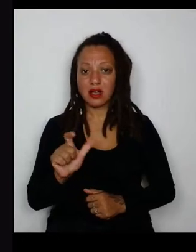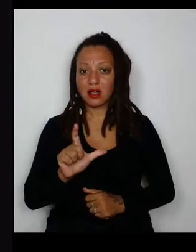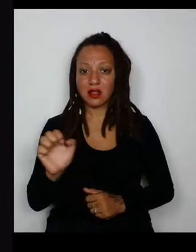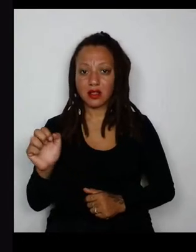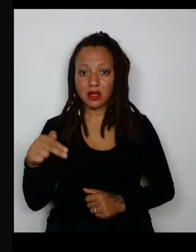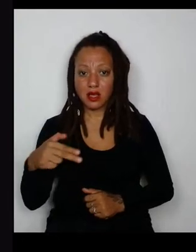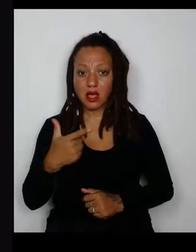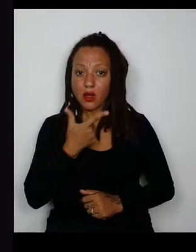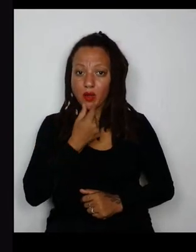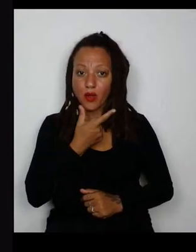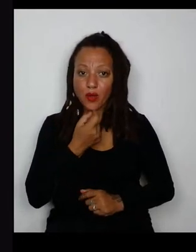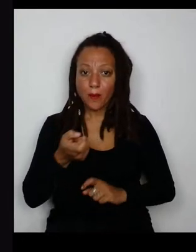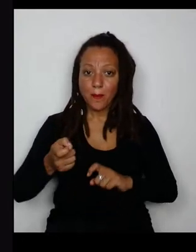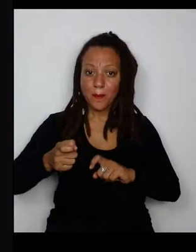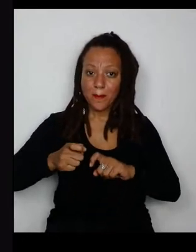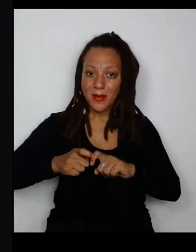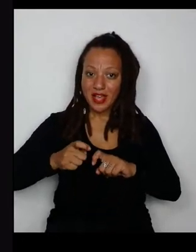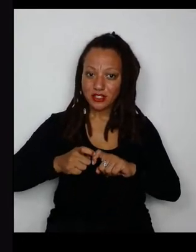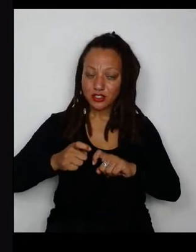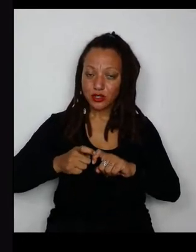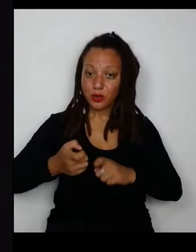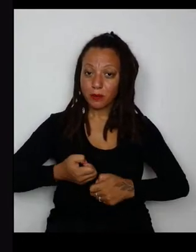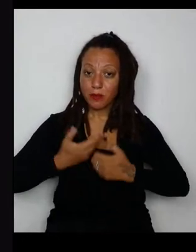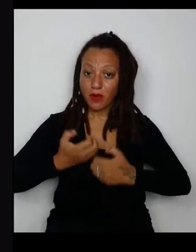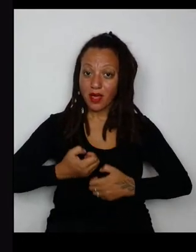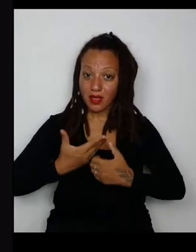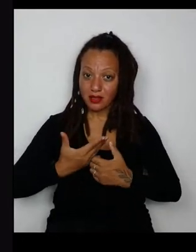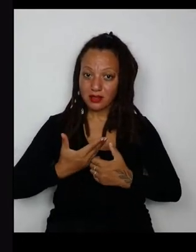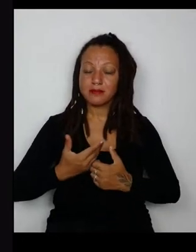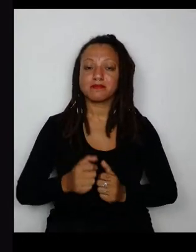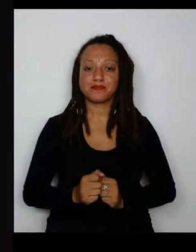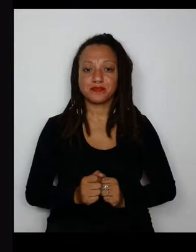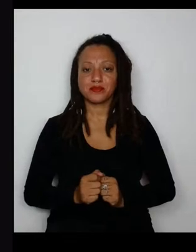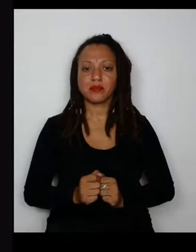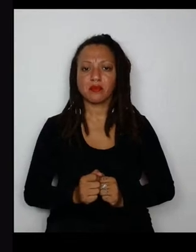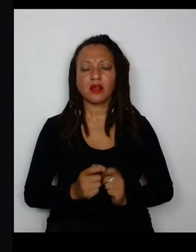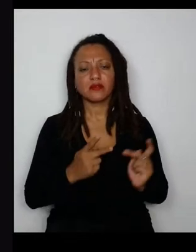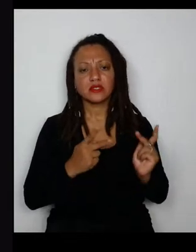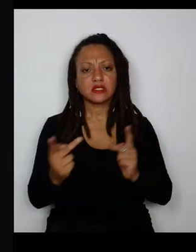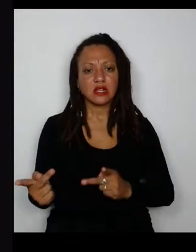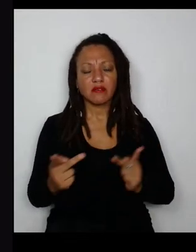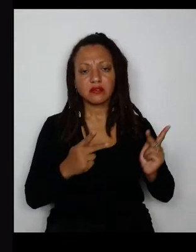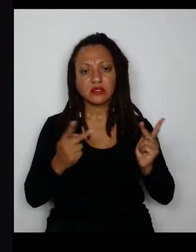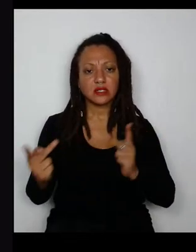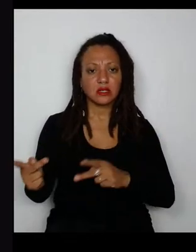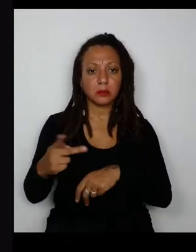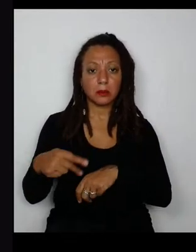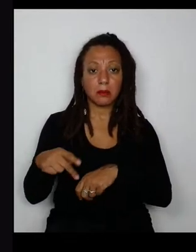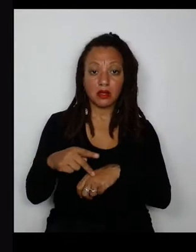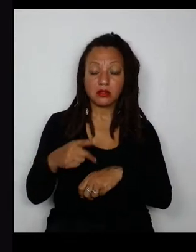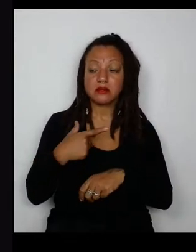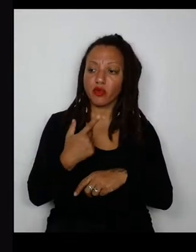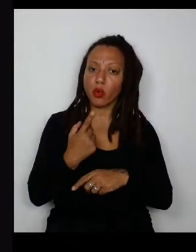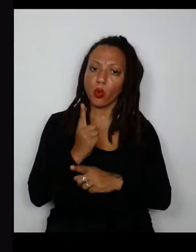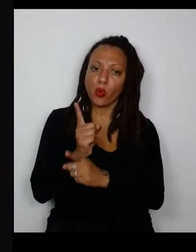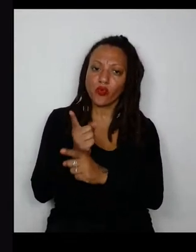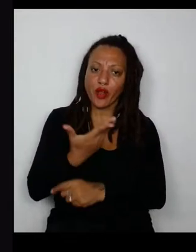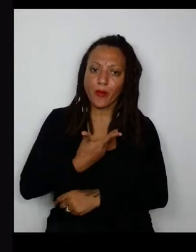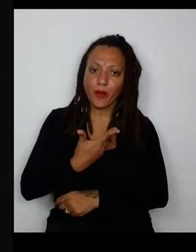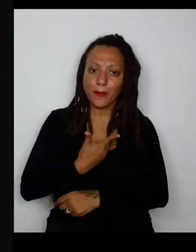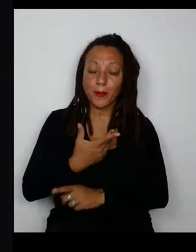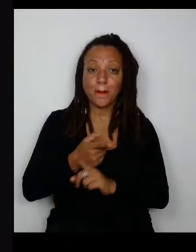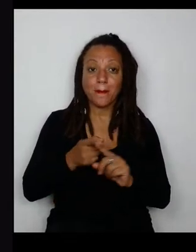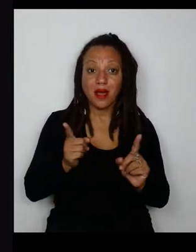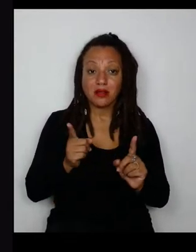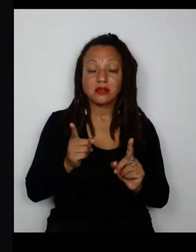a french physician and poet who was a personal friend of gogans and he used to travel to tahiti and he went there